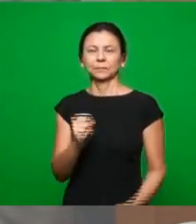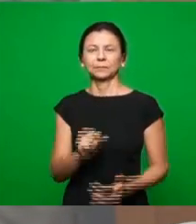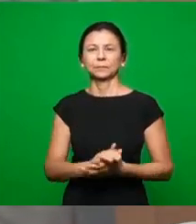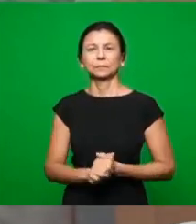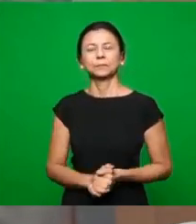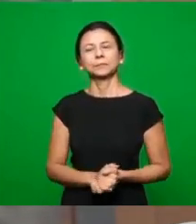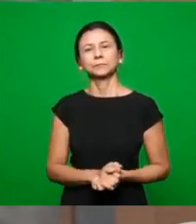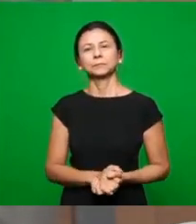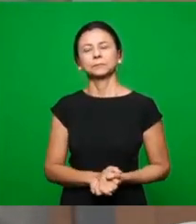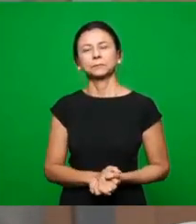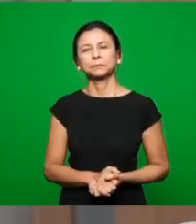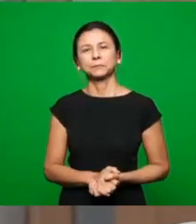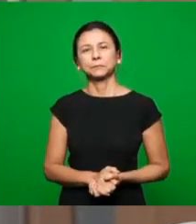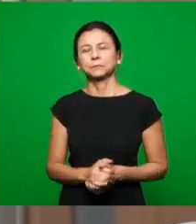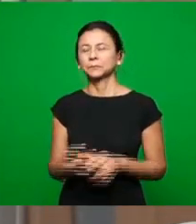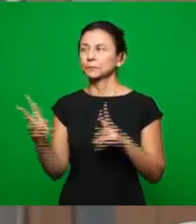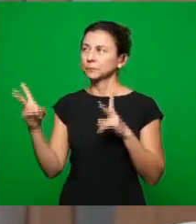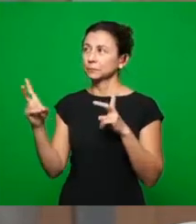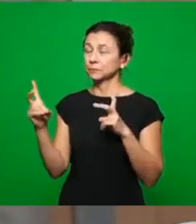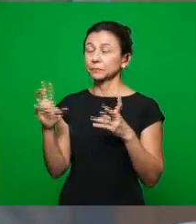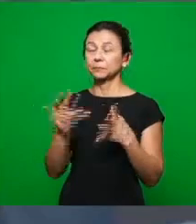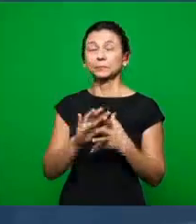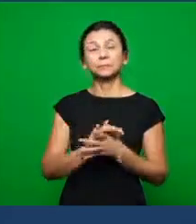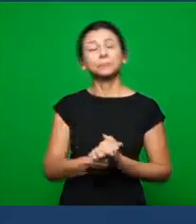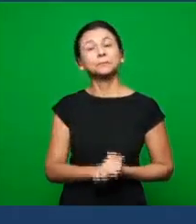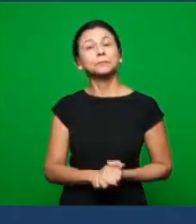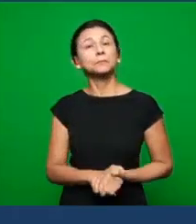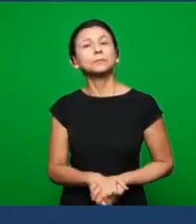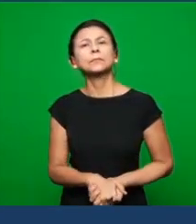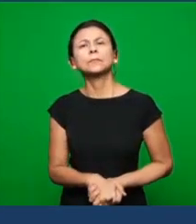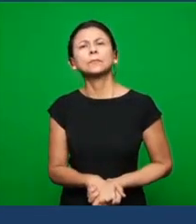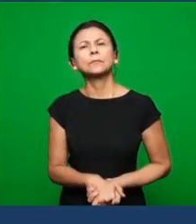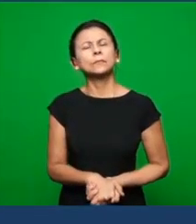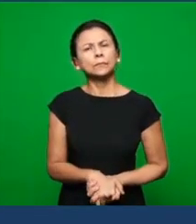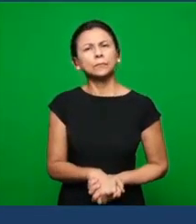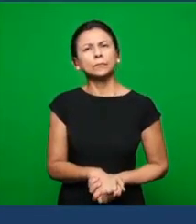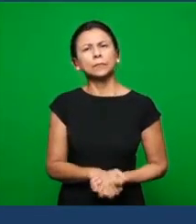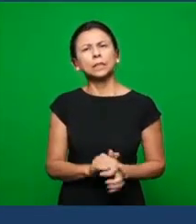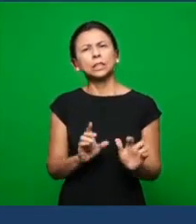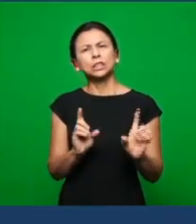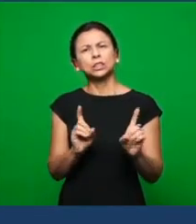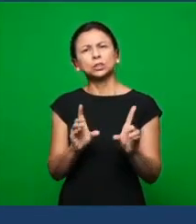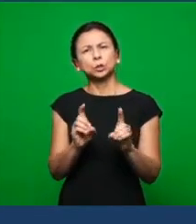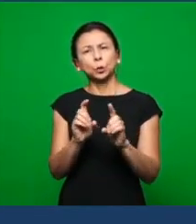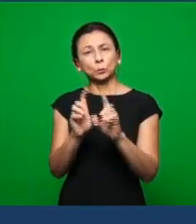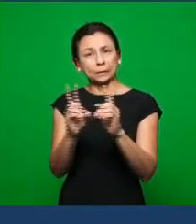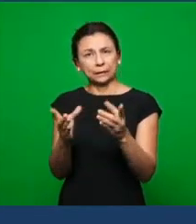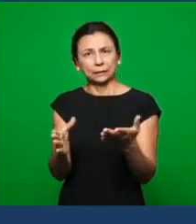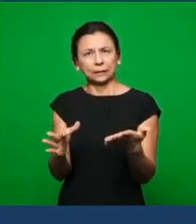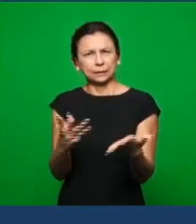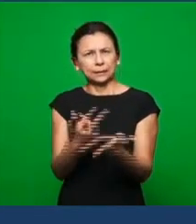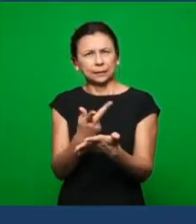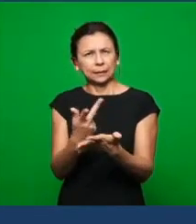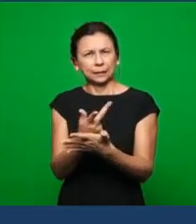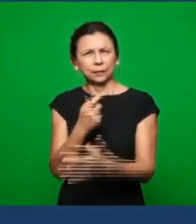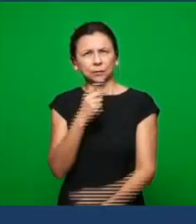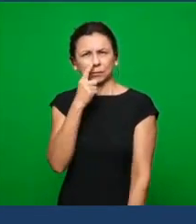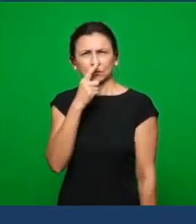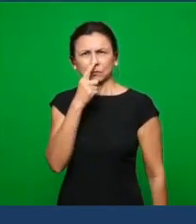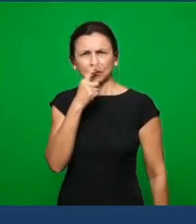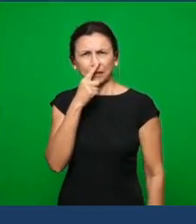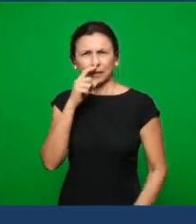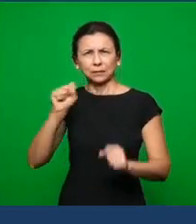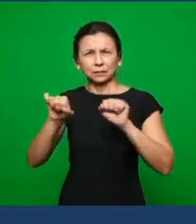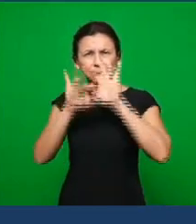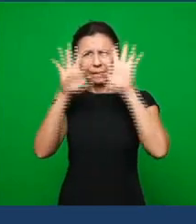2, verse 18 to verse 29, which were the doctrinary mistakes that are being established